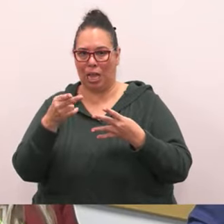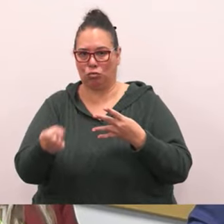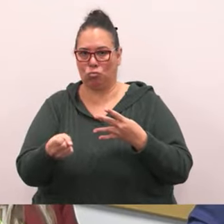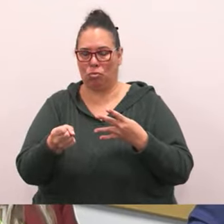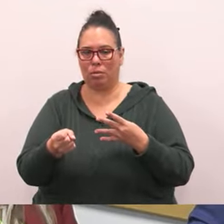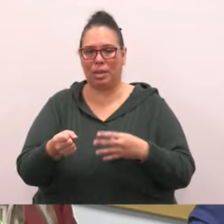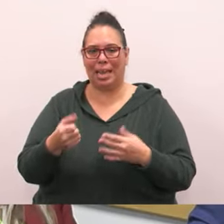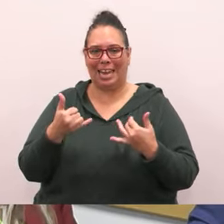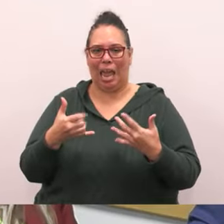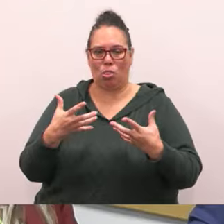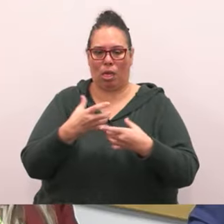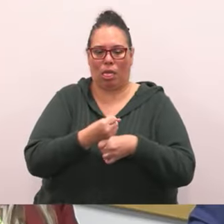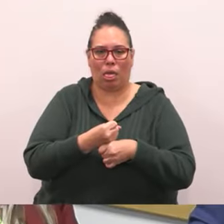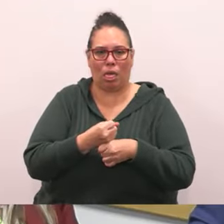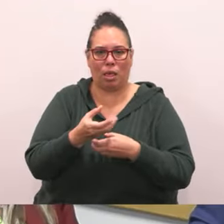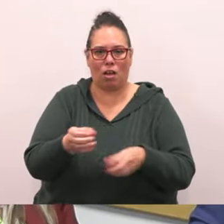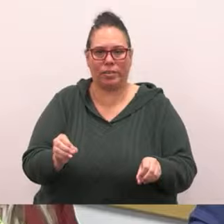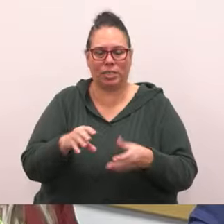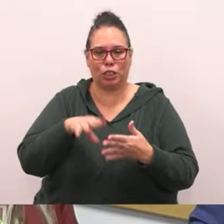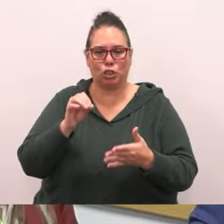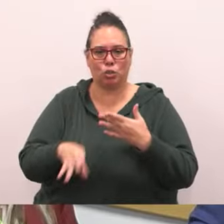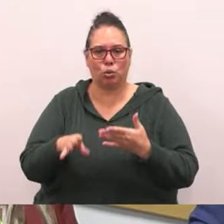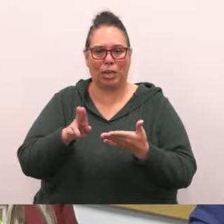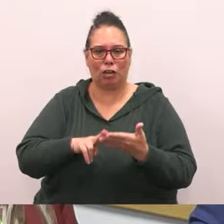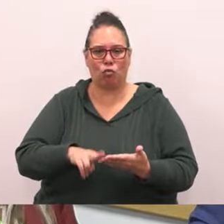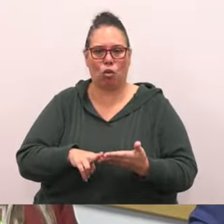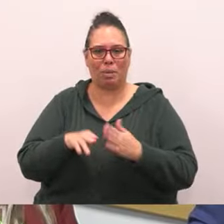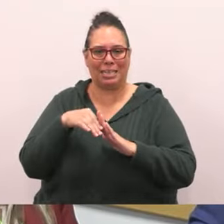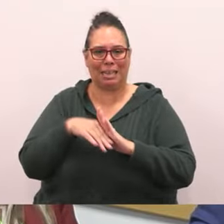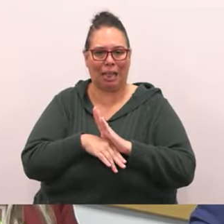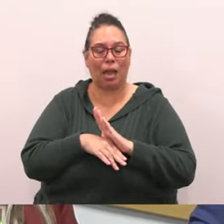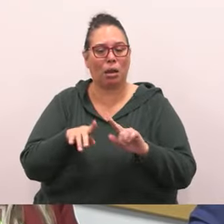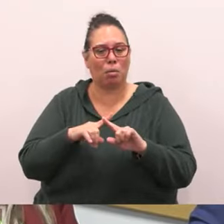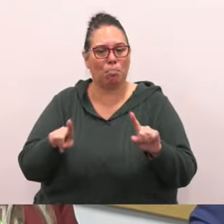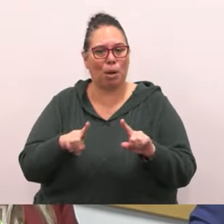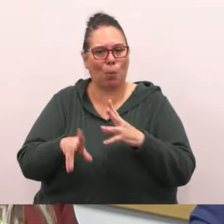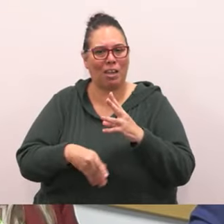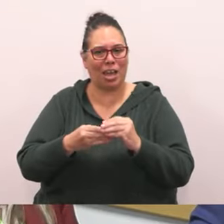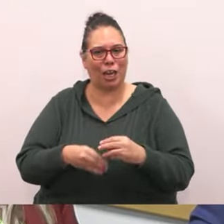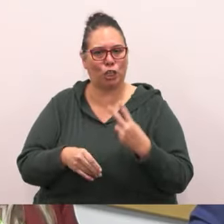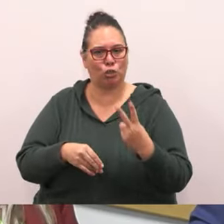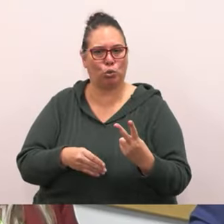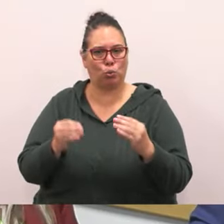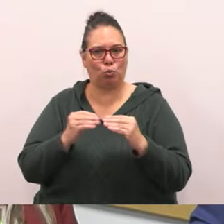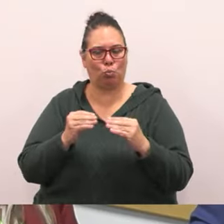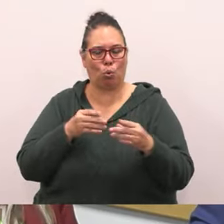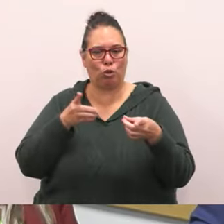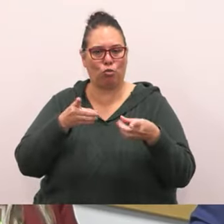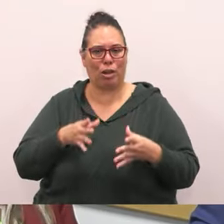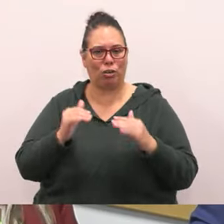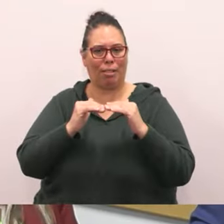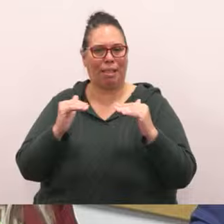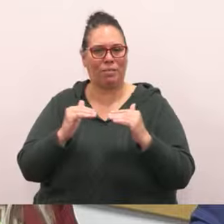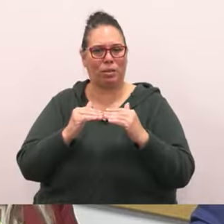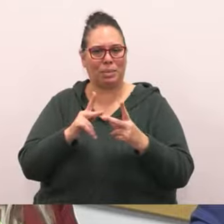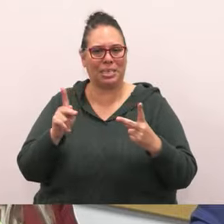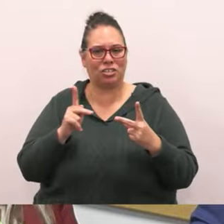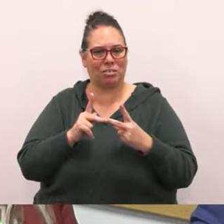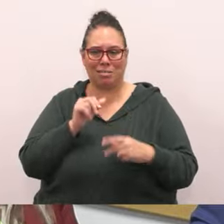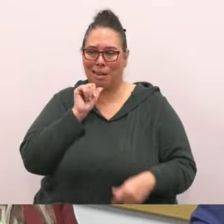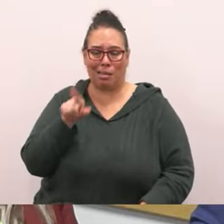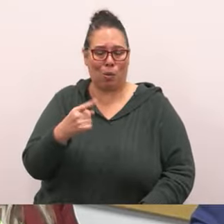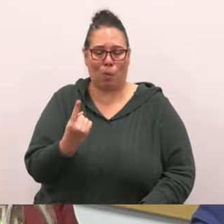become consolidated. Student enrollment has declined, and yet we have added 2 additional director-level positions. This is not an isolated